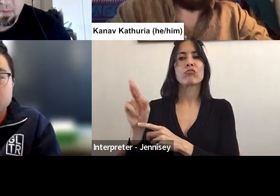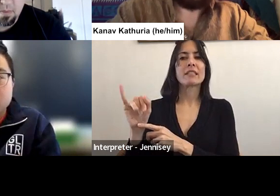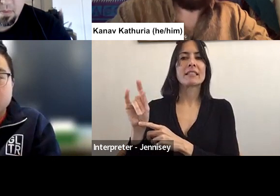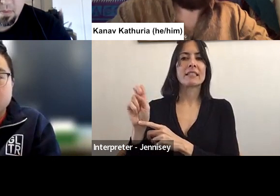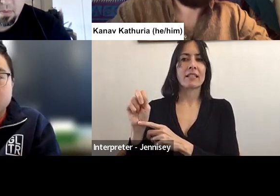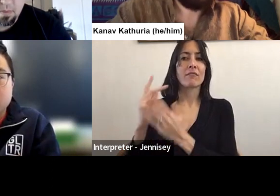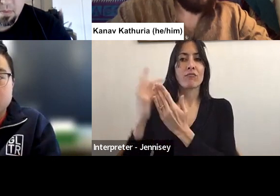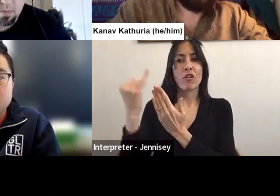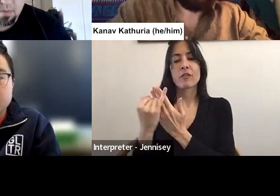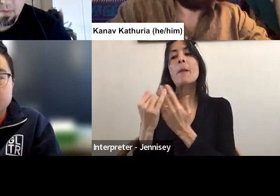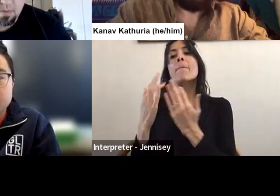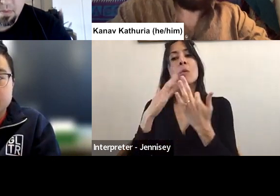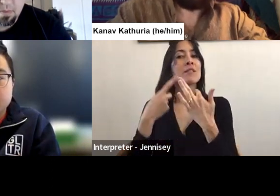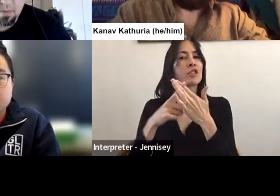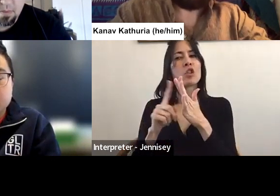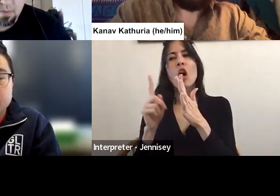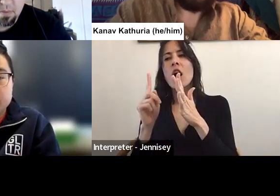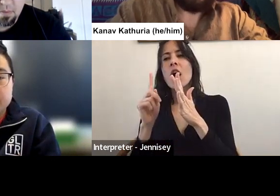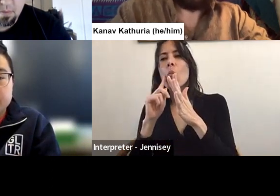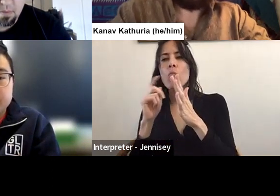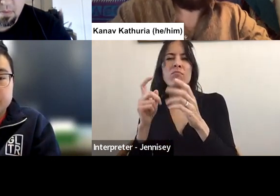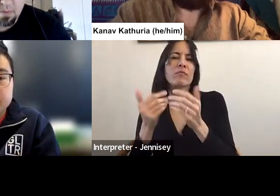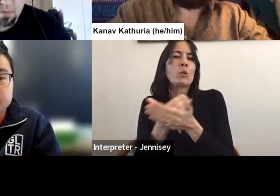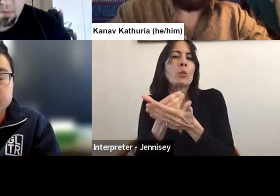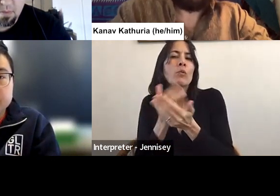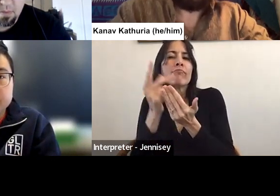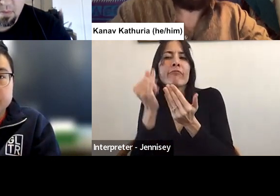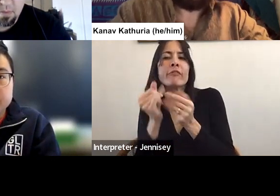our pilot was shut down. We were operating at the